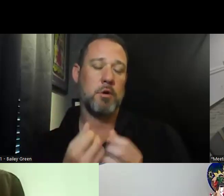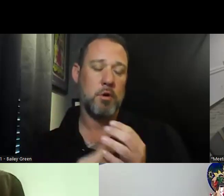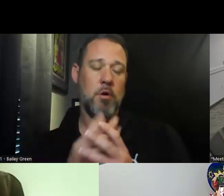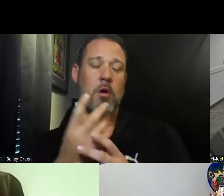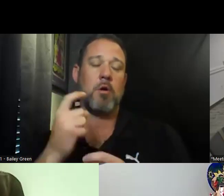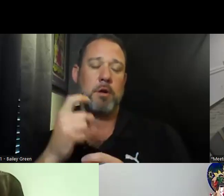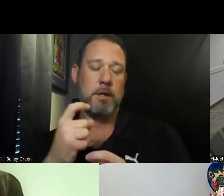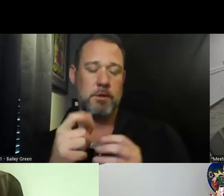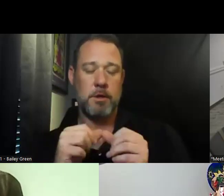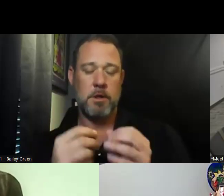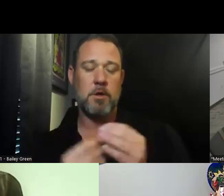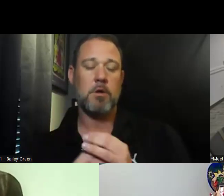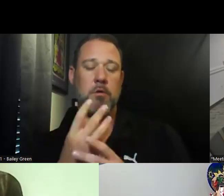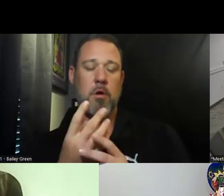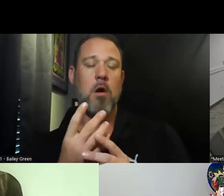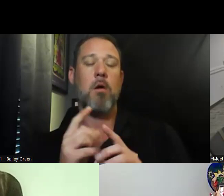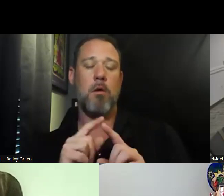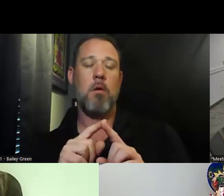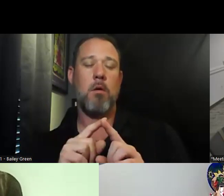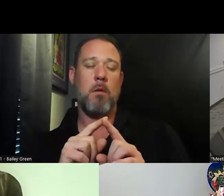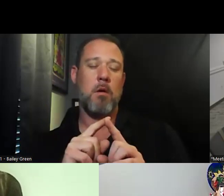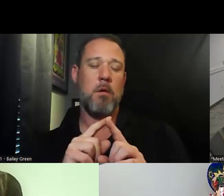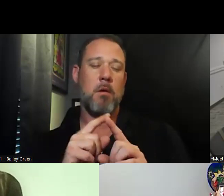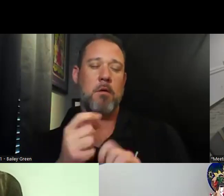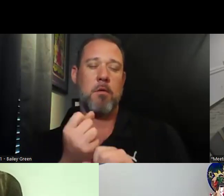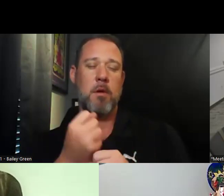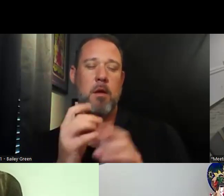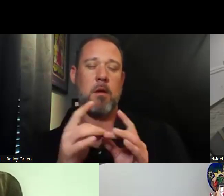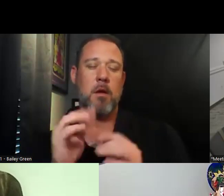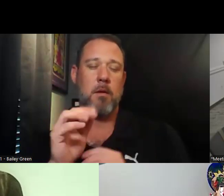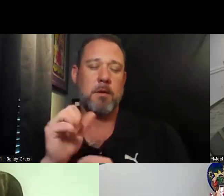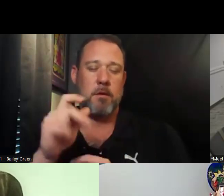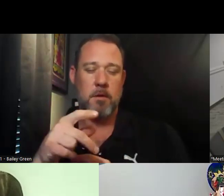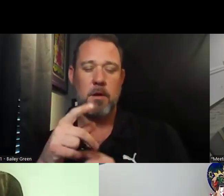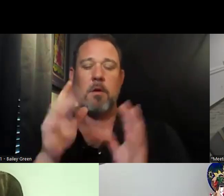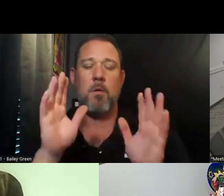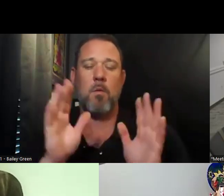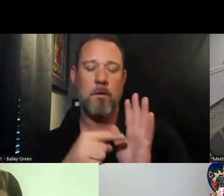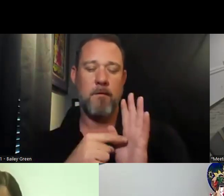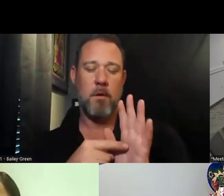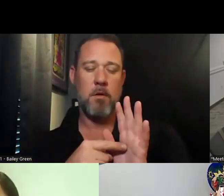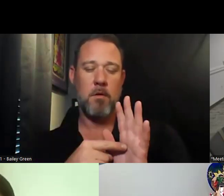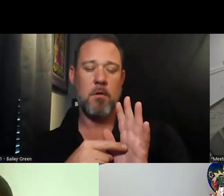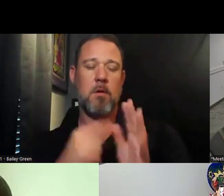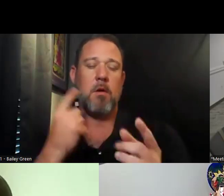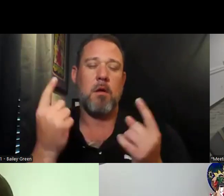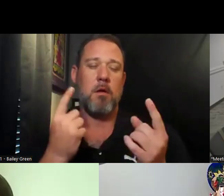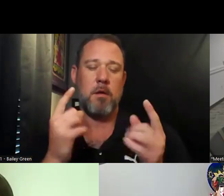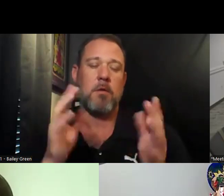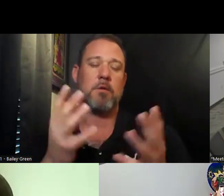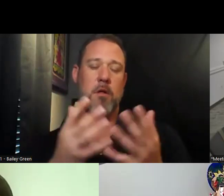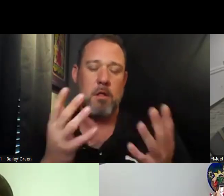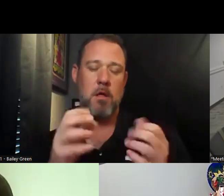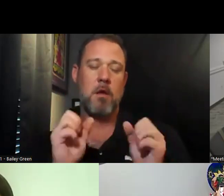are continuing to grow. But just to make a comment, MSSP is a wonderful model. And I think there's a lot there that